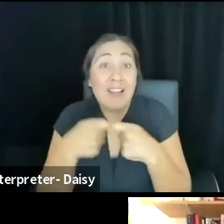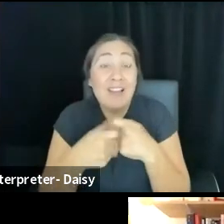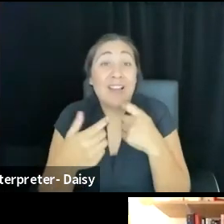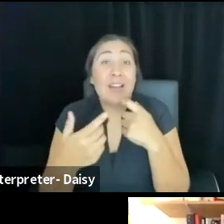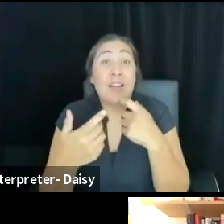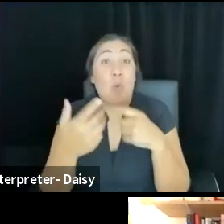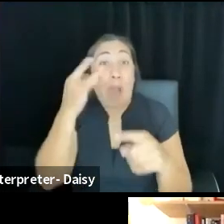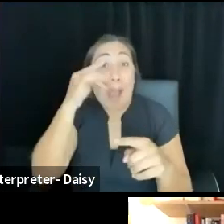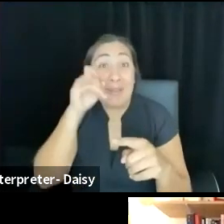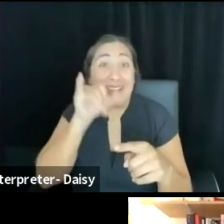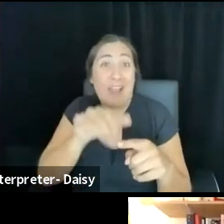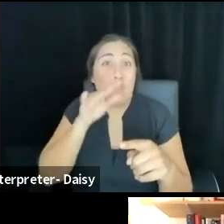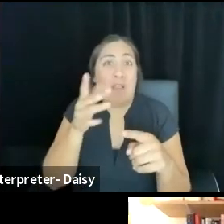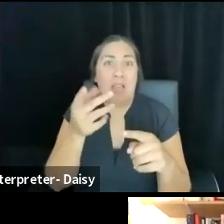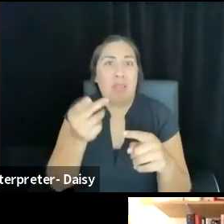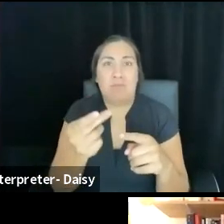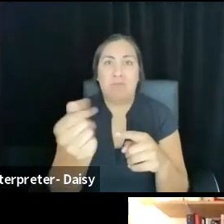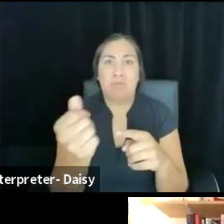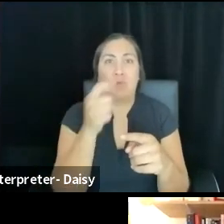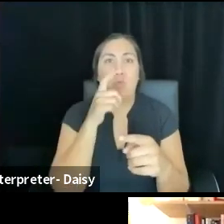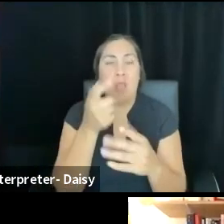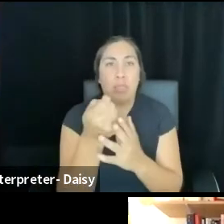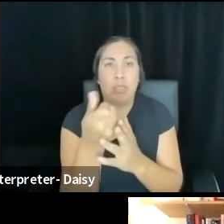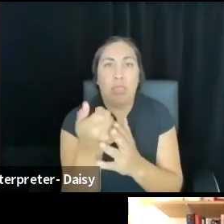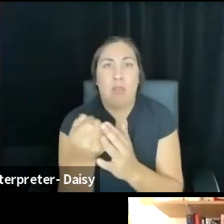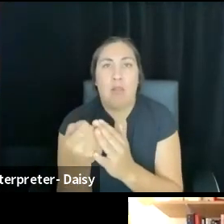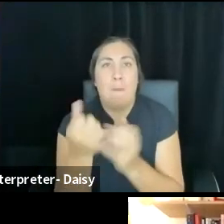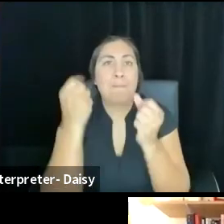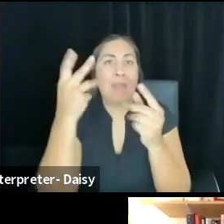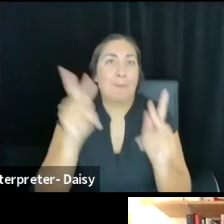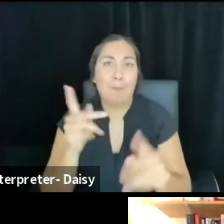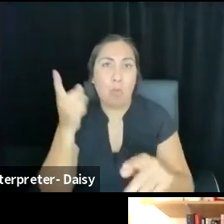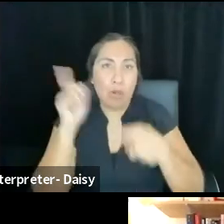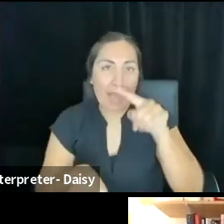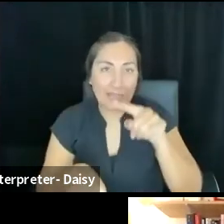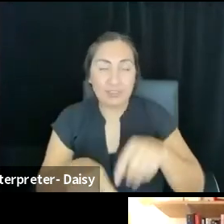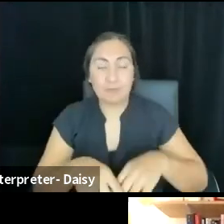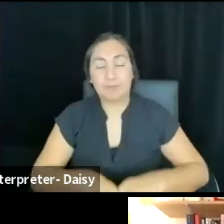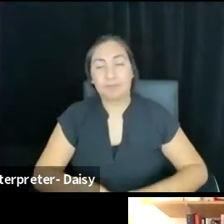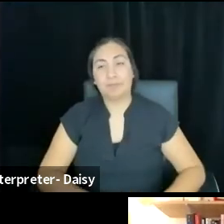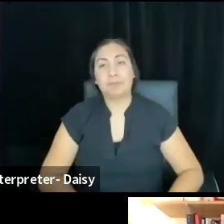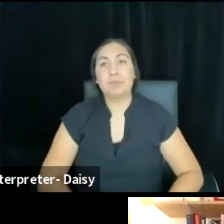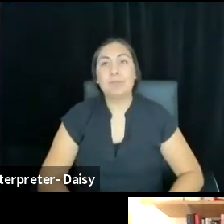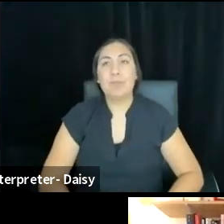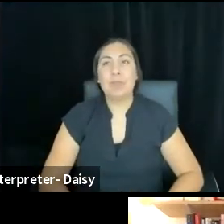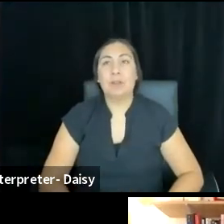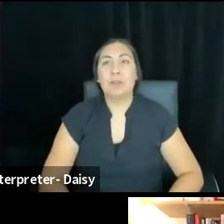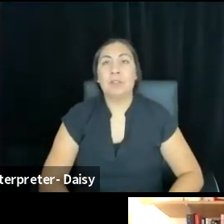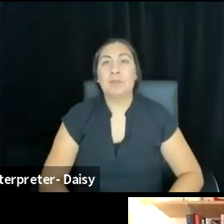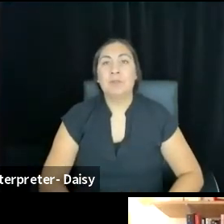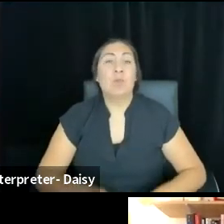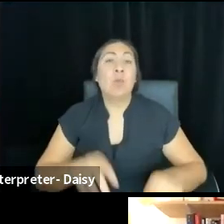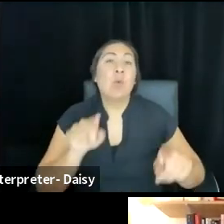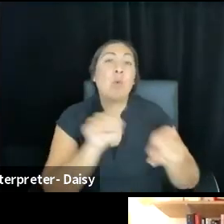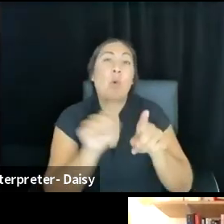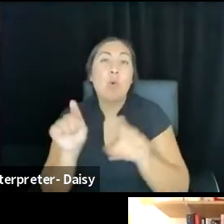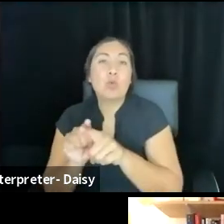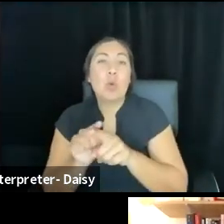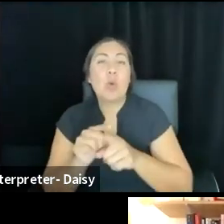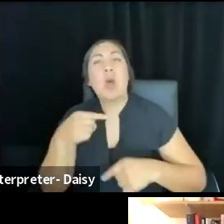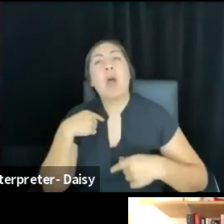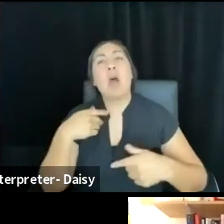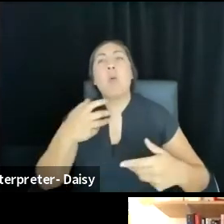And then I just want to make sure that we don't abandon, I know a lot of theaters have really been looking in who gets to make art, who